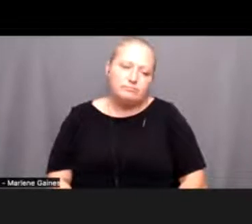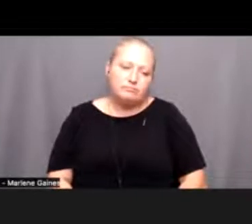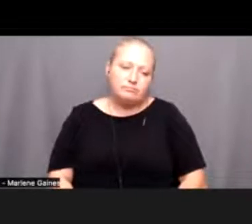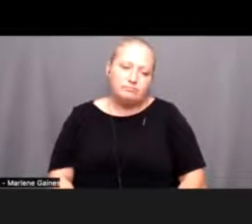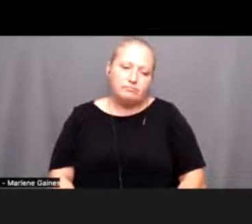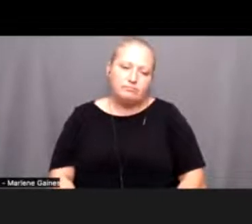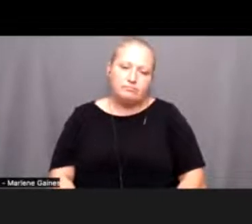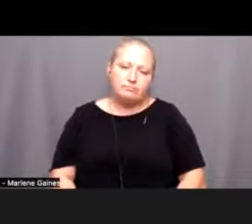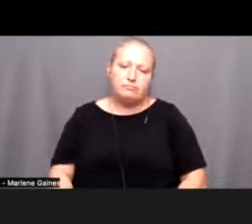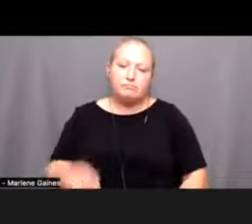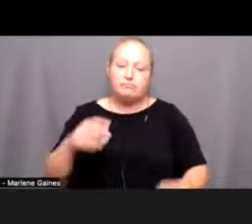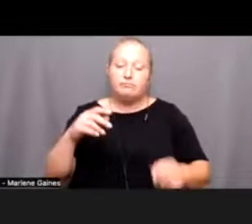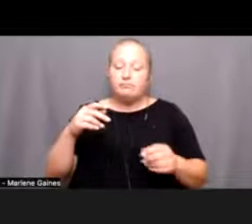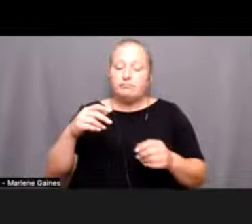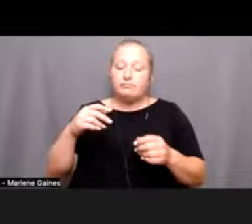Well, I can chime in.